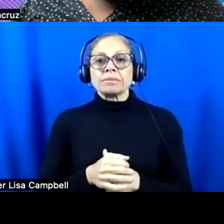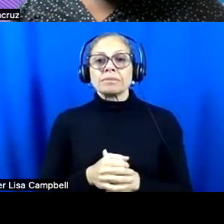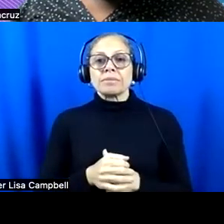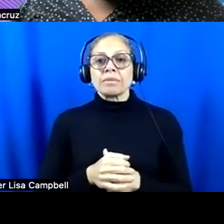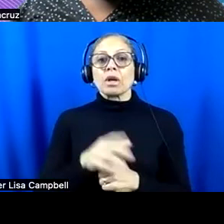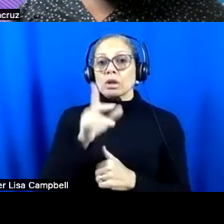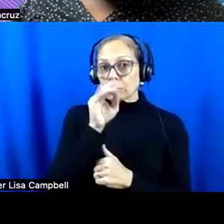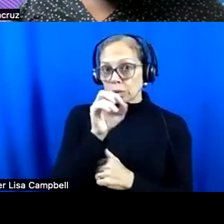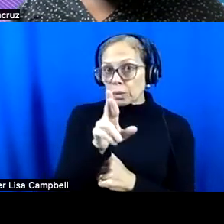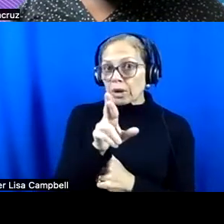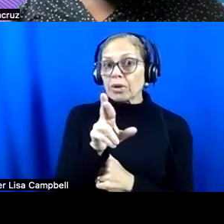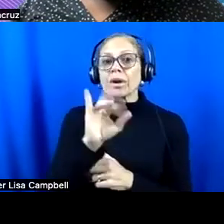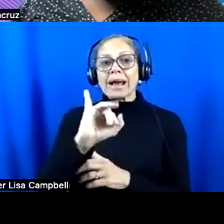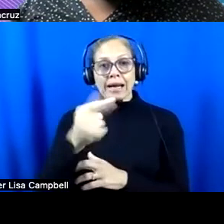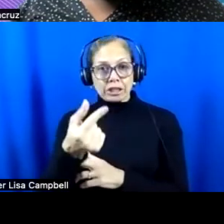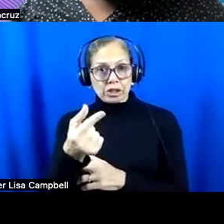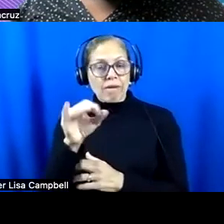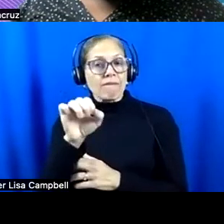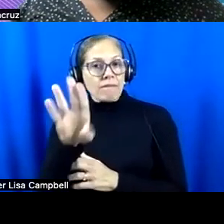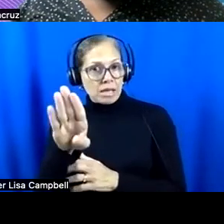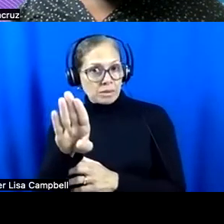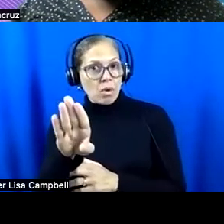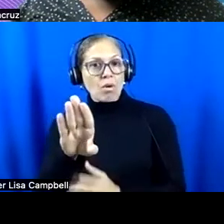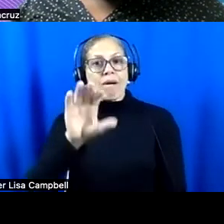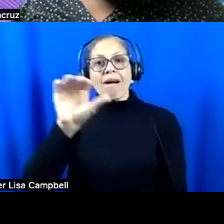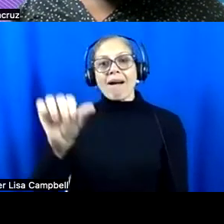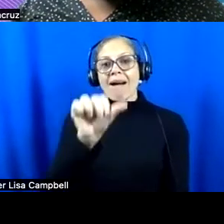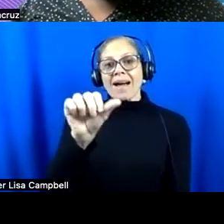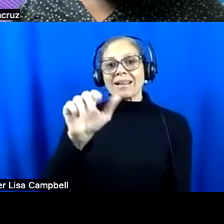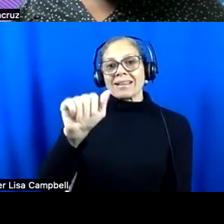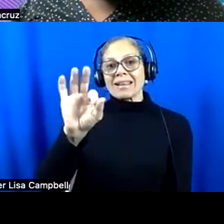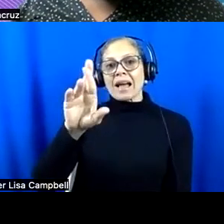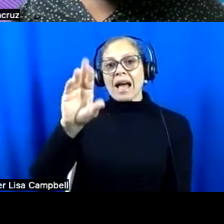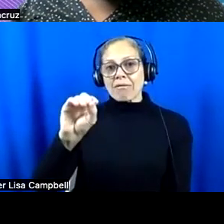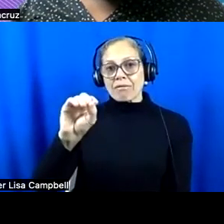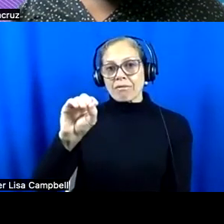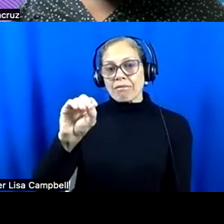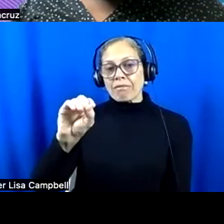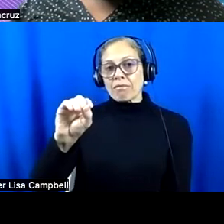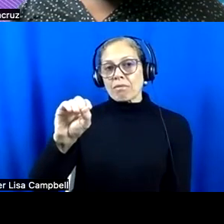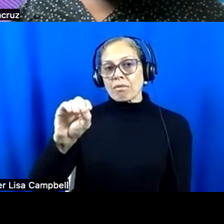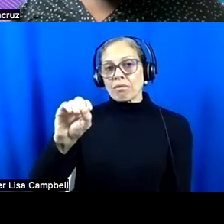Twitter, Instagram, and Facebook at AfroLez. That's